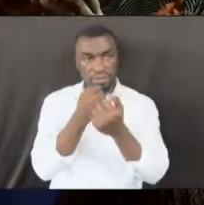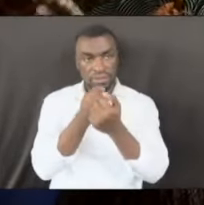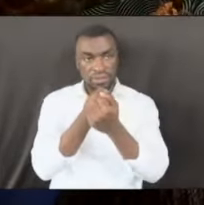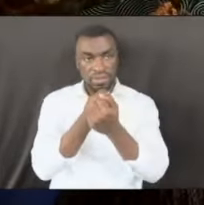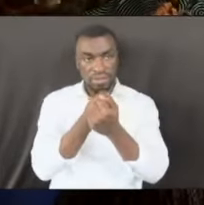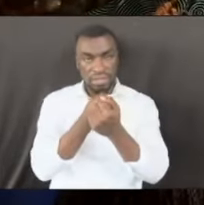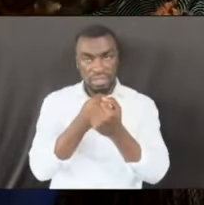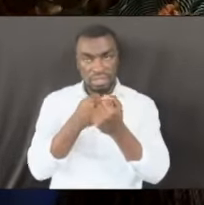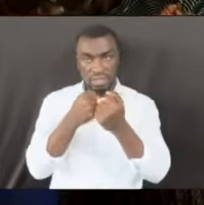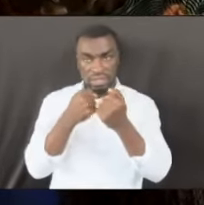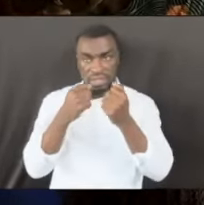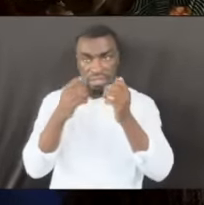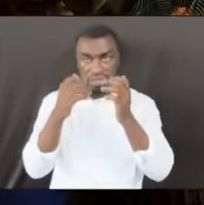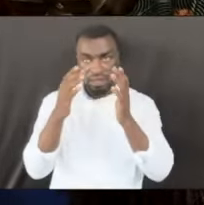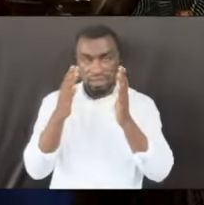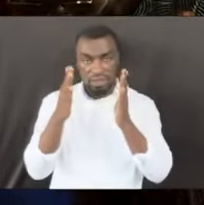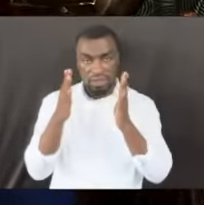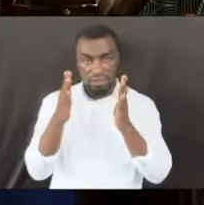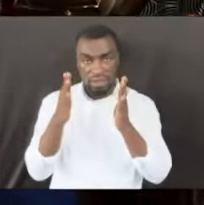Savior,